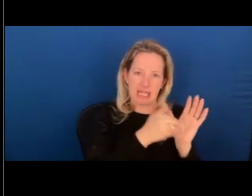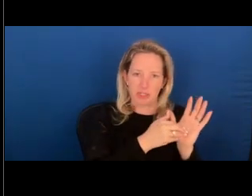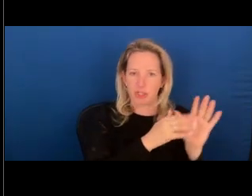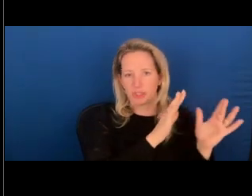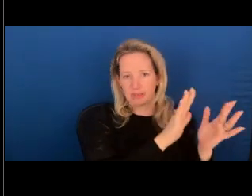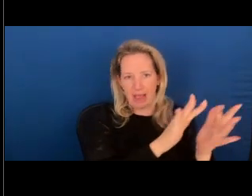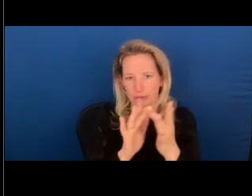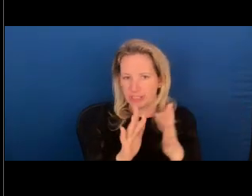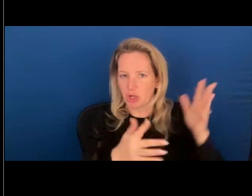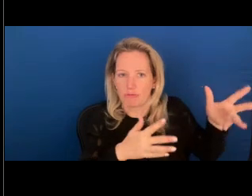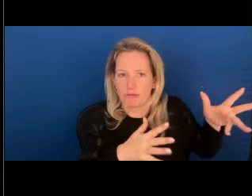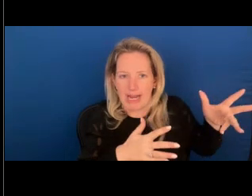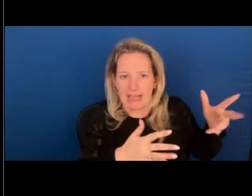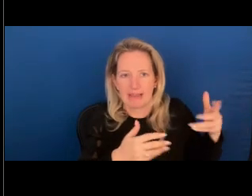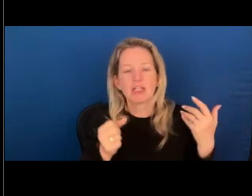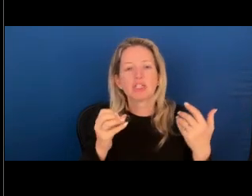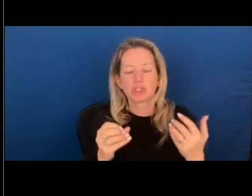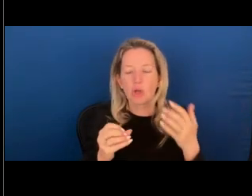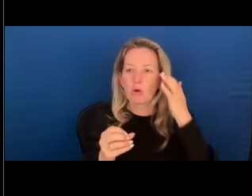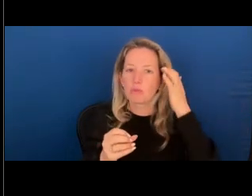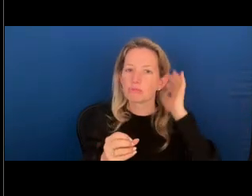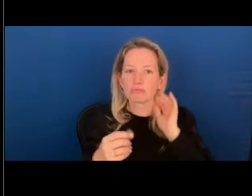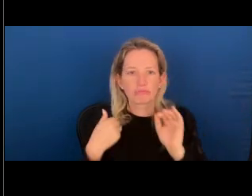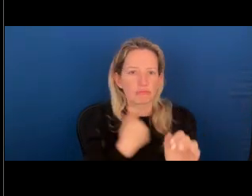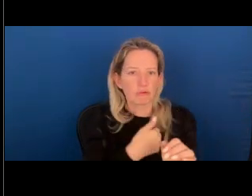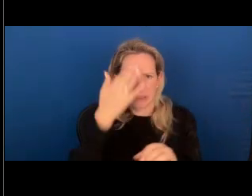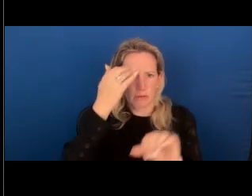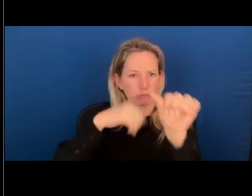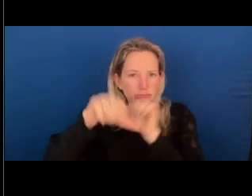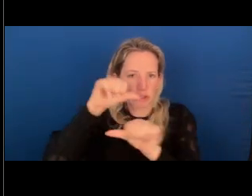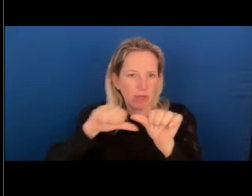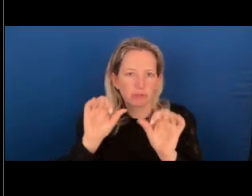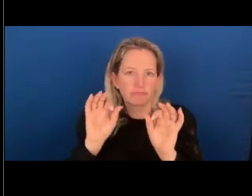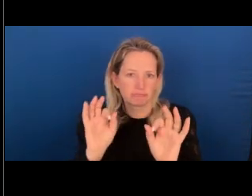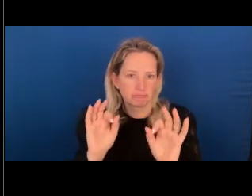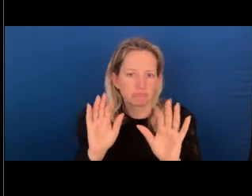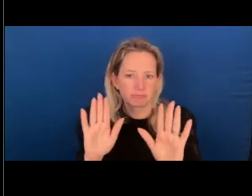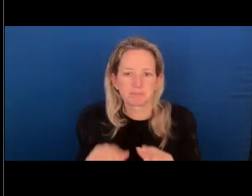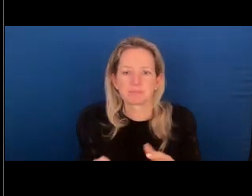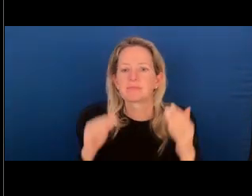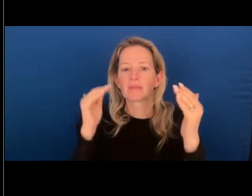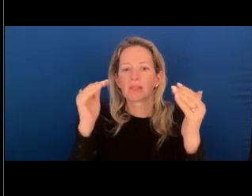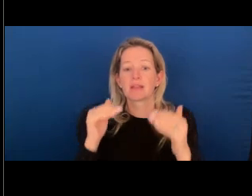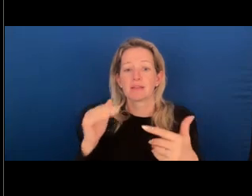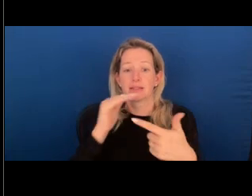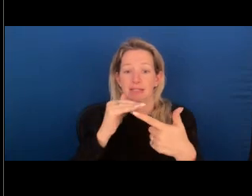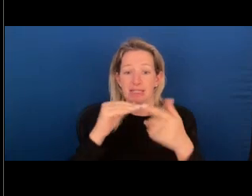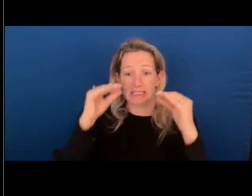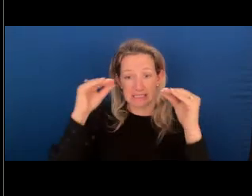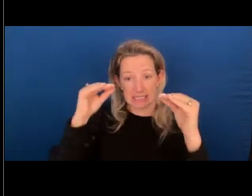one. Teach volunteers how to sample different medium for examination. I know that's a riveting sentence, but